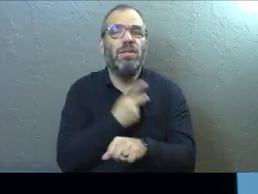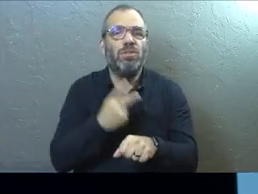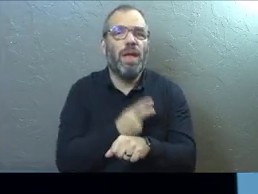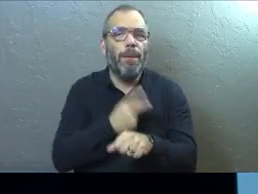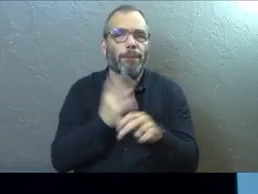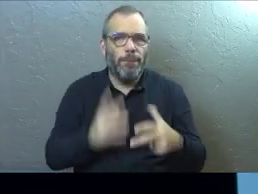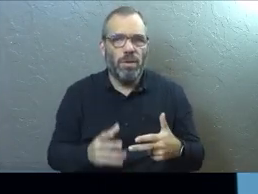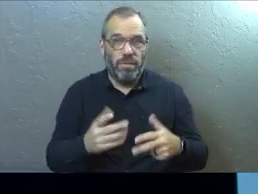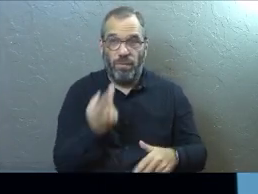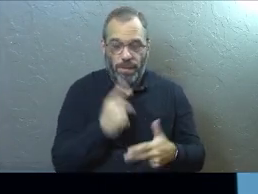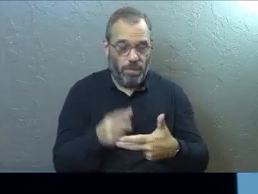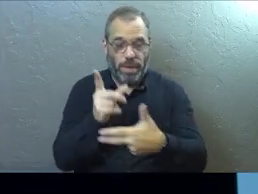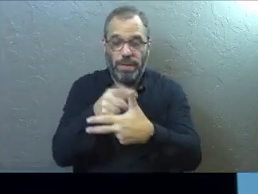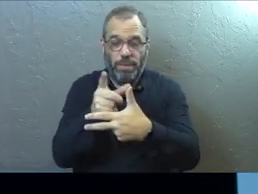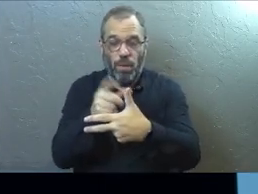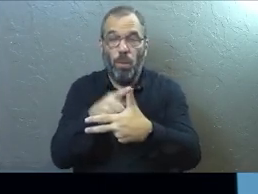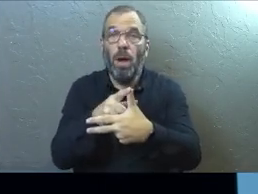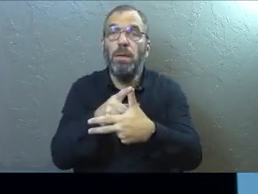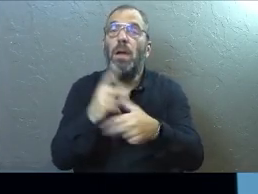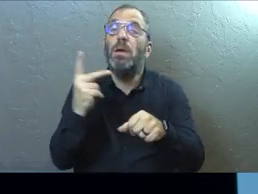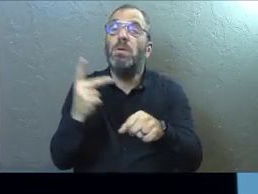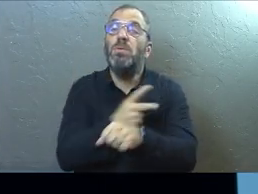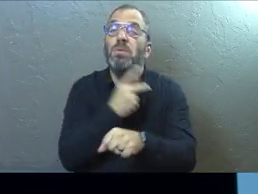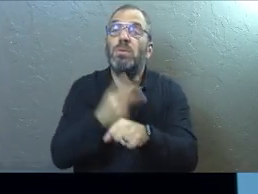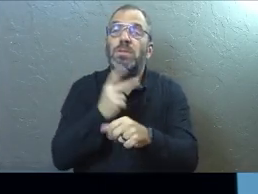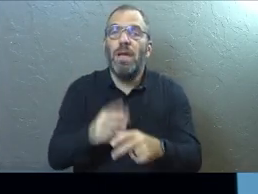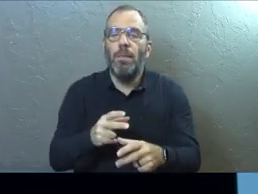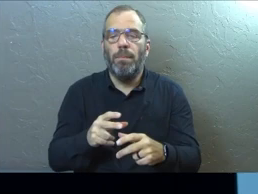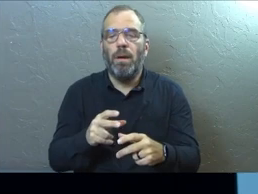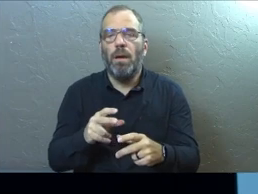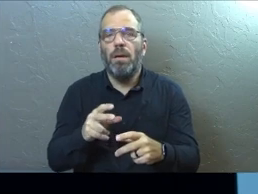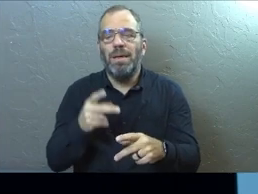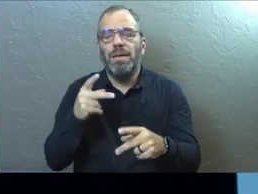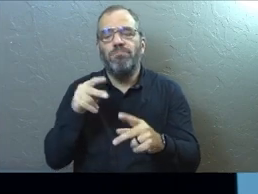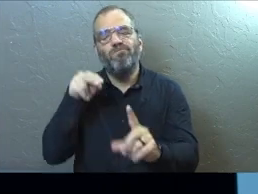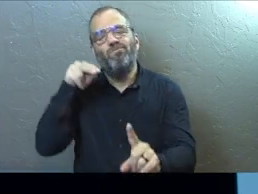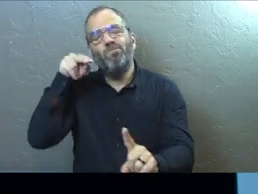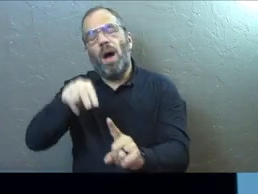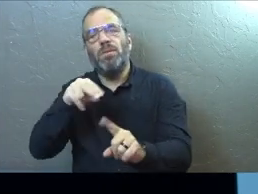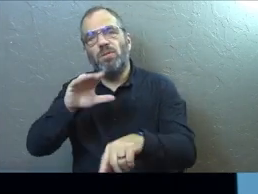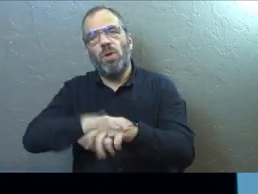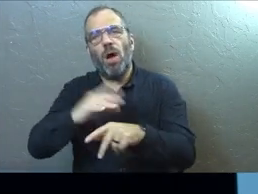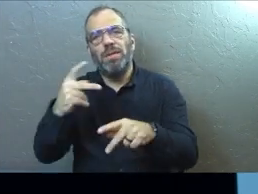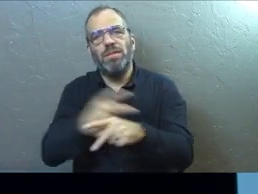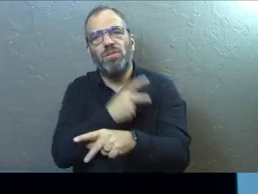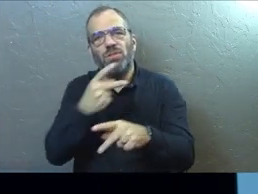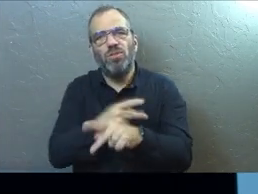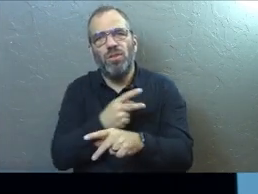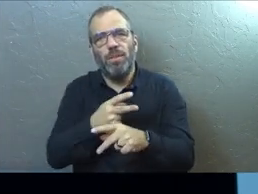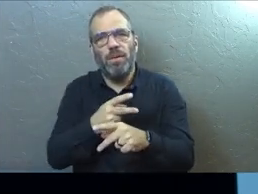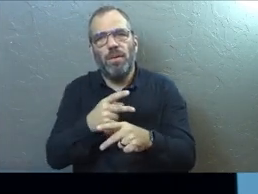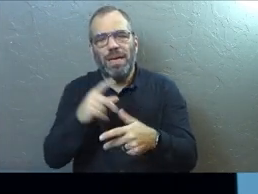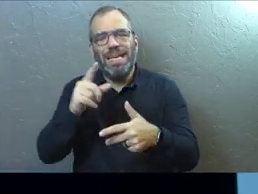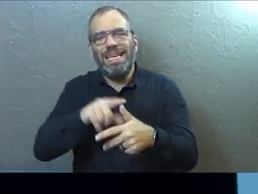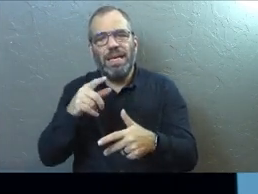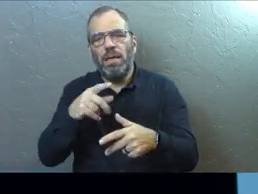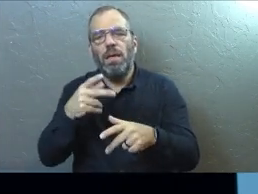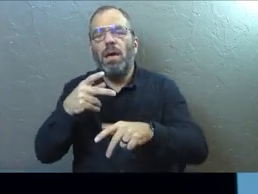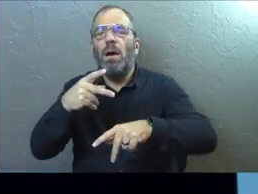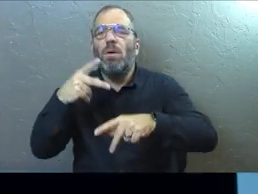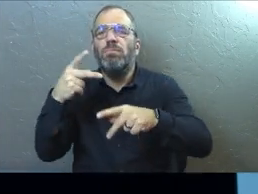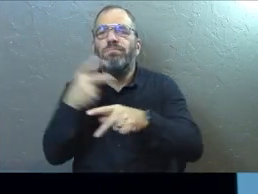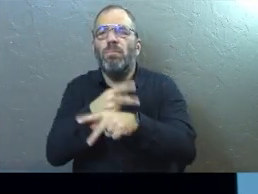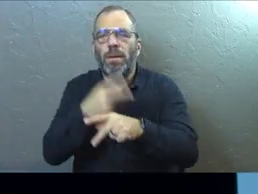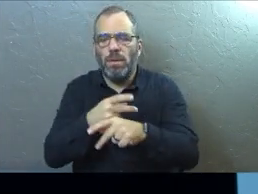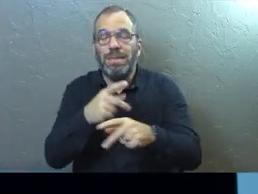that God does for us. Number one, a shepherd watches over his sheep. A shepherd watches over the sheep.